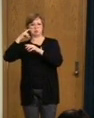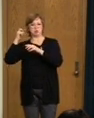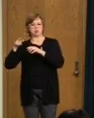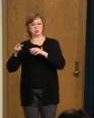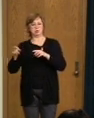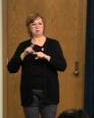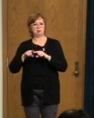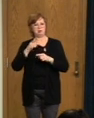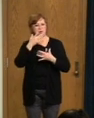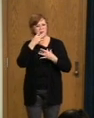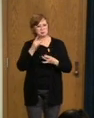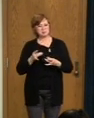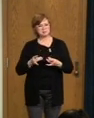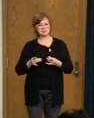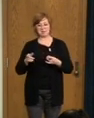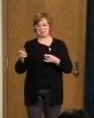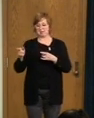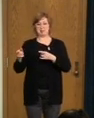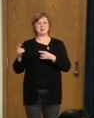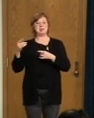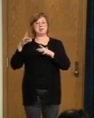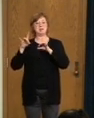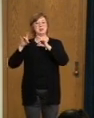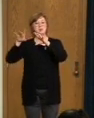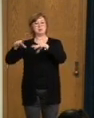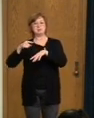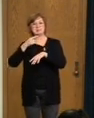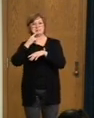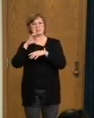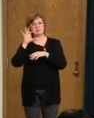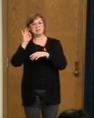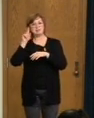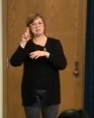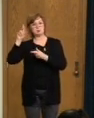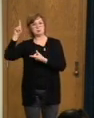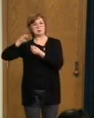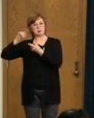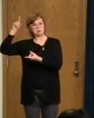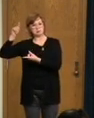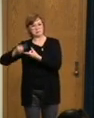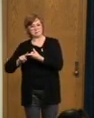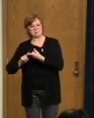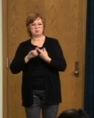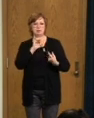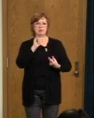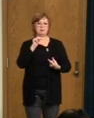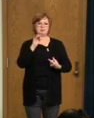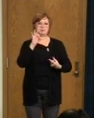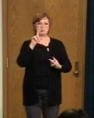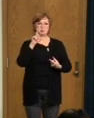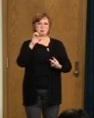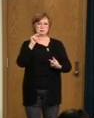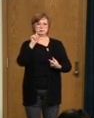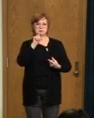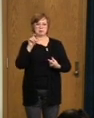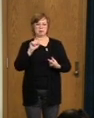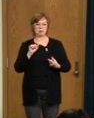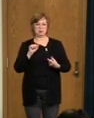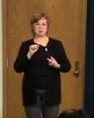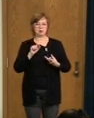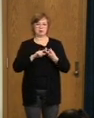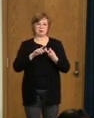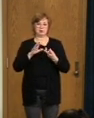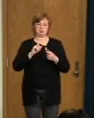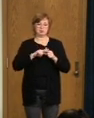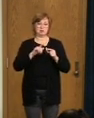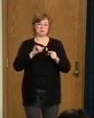bay. But COVID is more infectious than influenza, and it's not keeping COVID at bay. And here I'd just like to